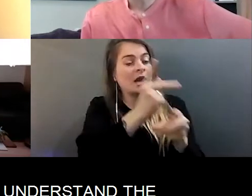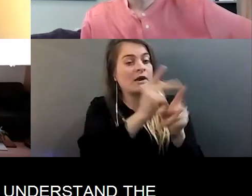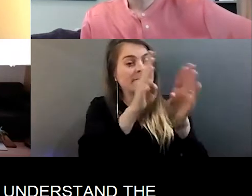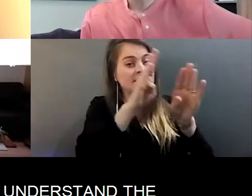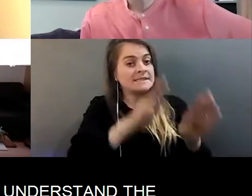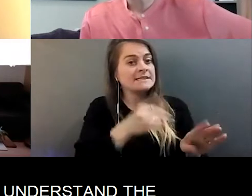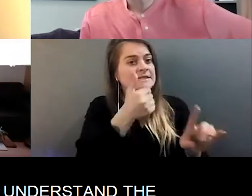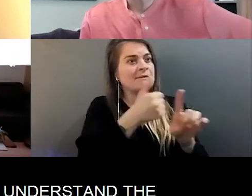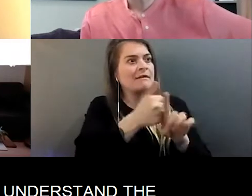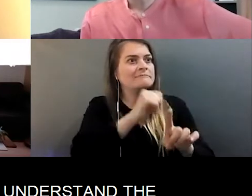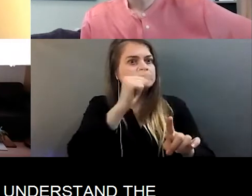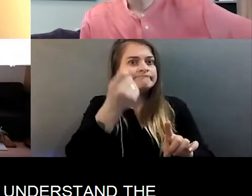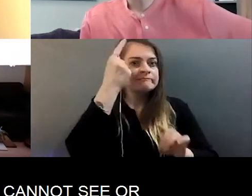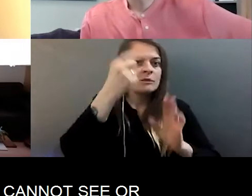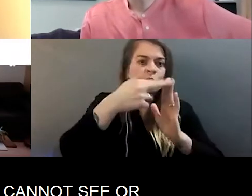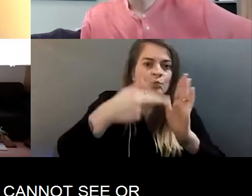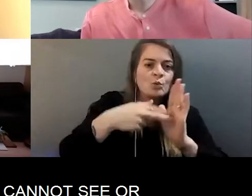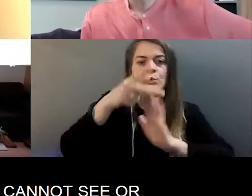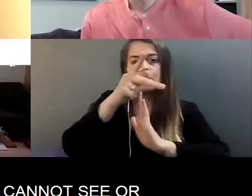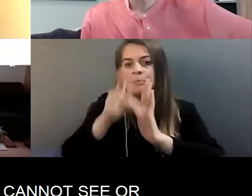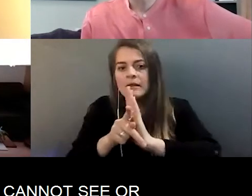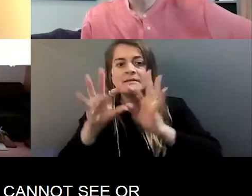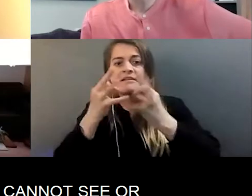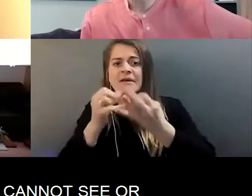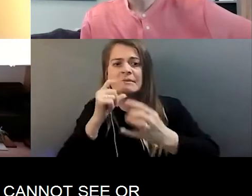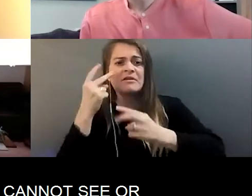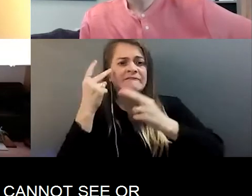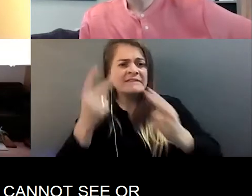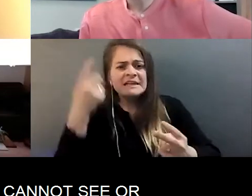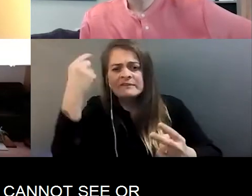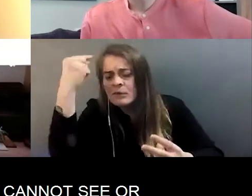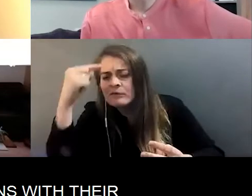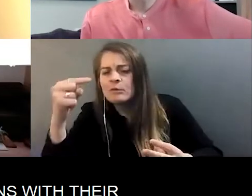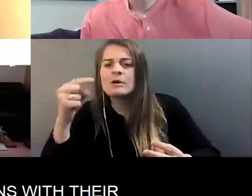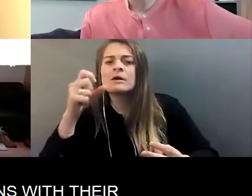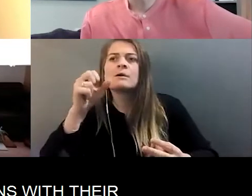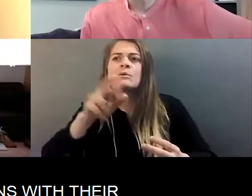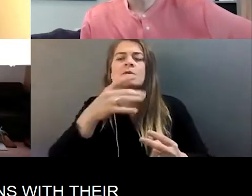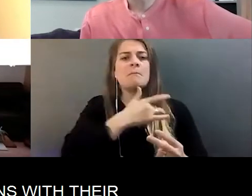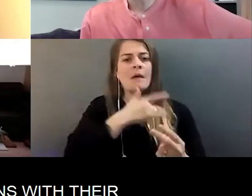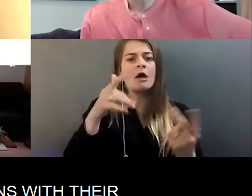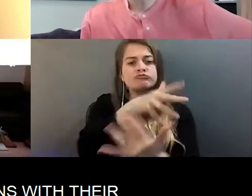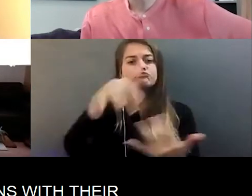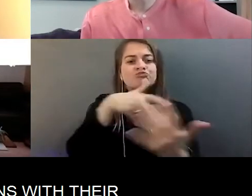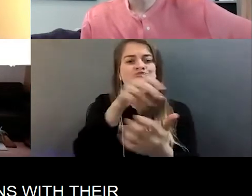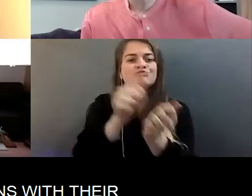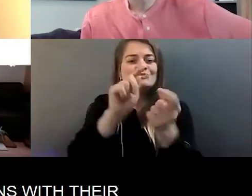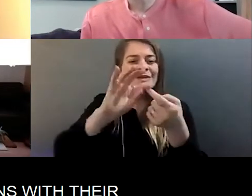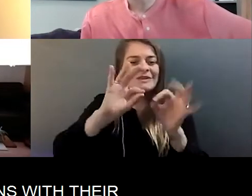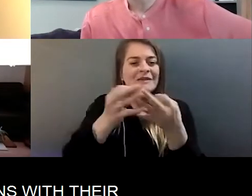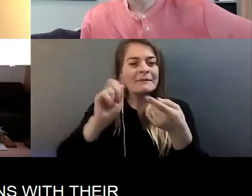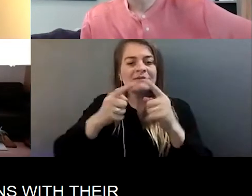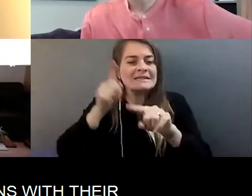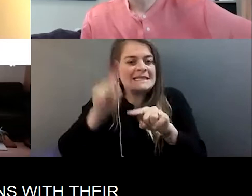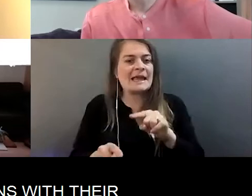understand the restrictions and why it is they cannot see or have their usual interactions with their family members who they are used